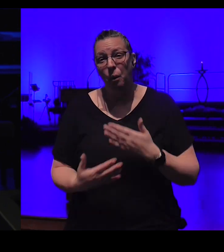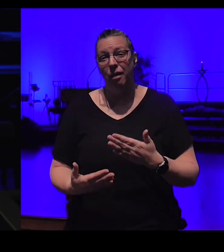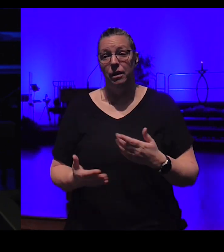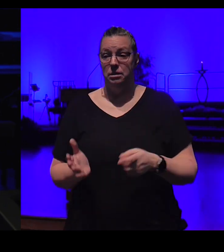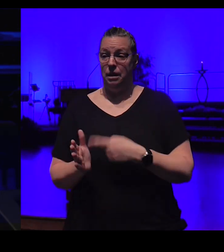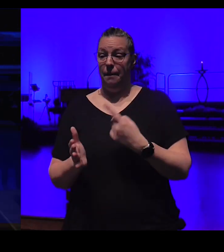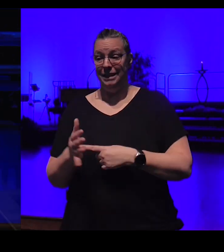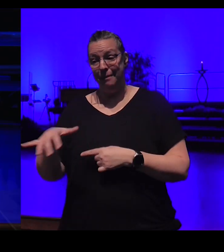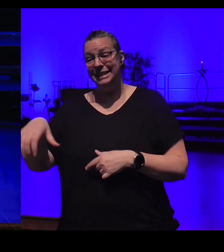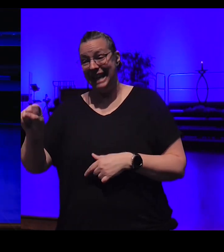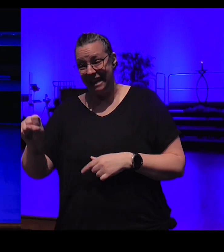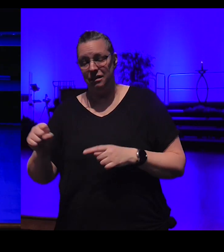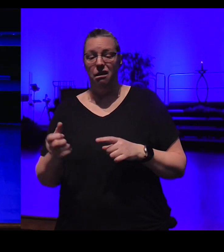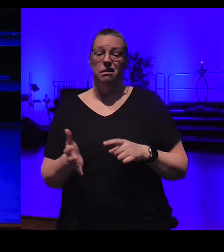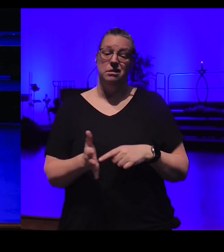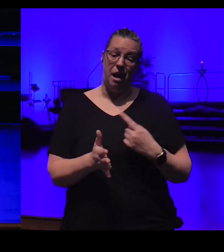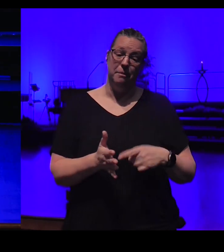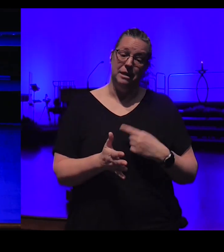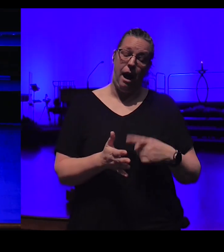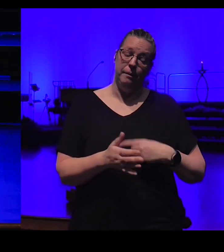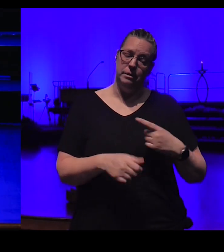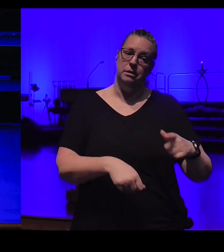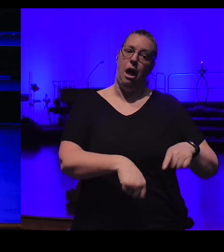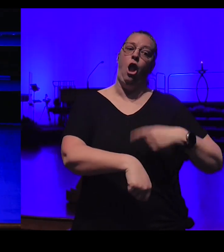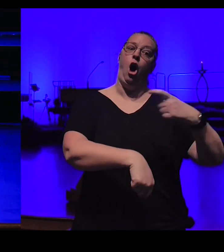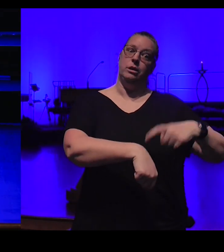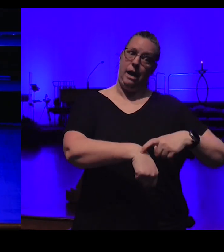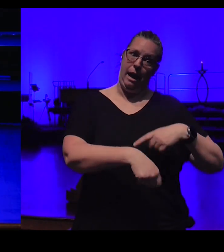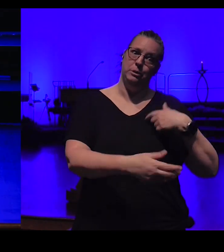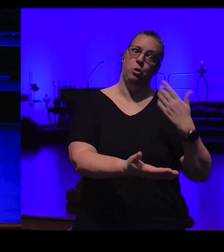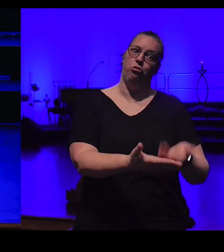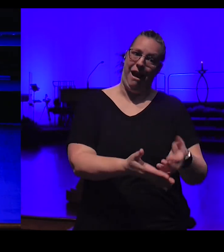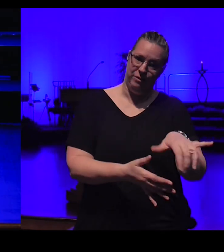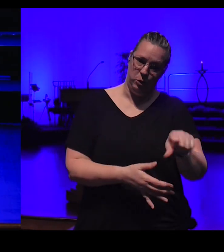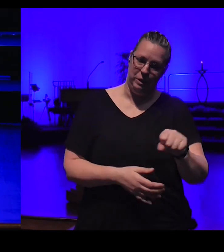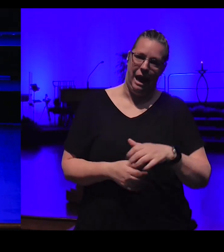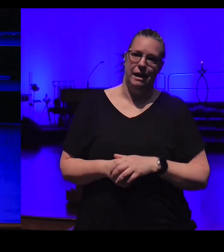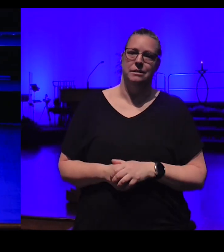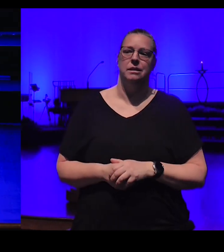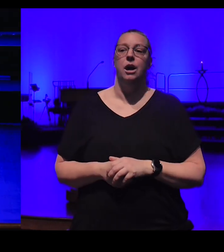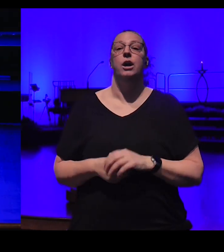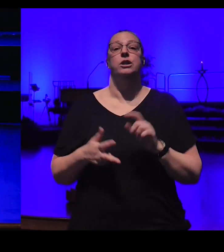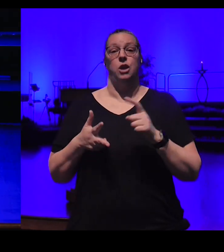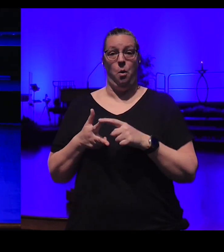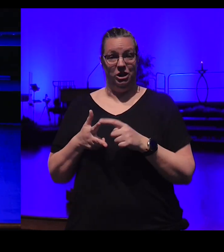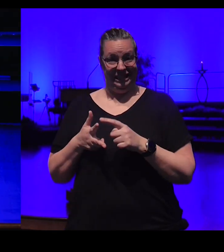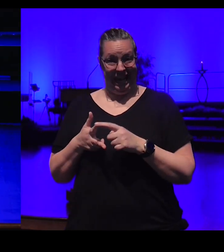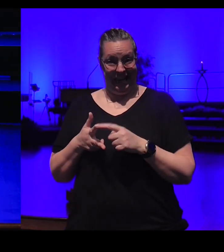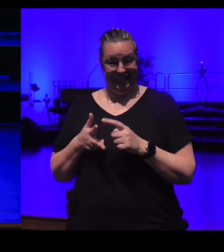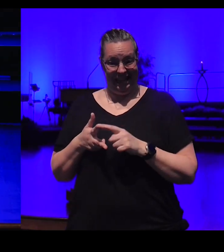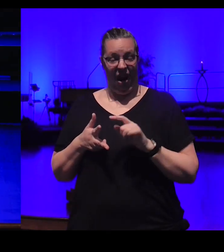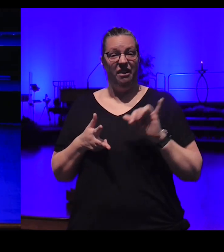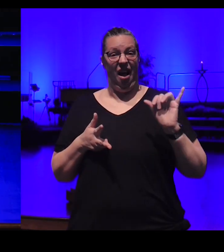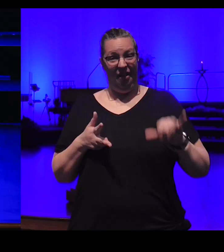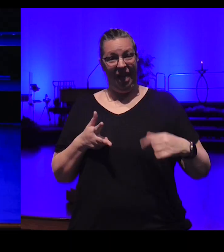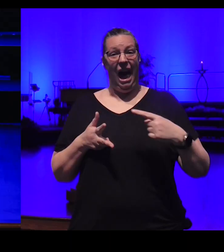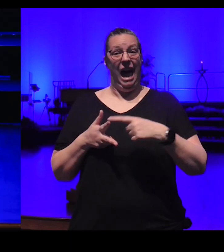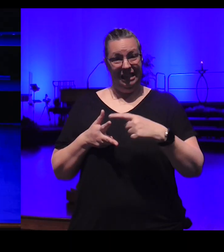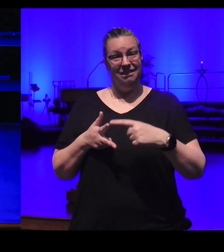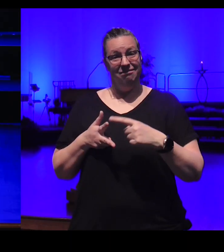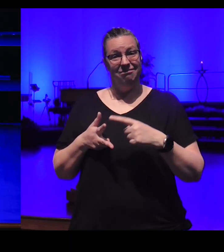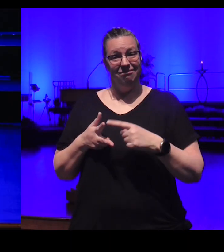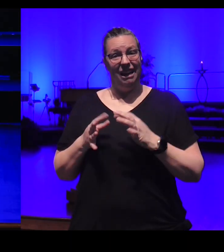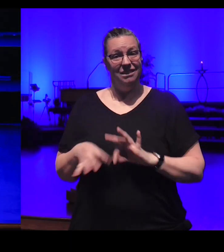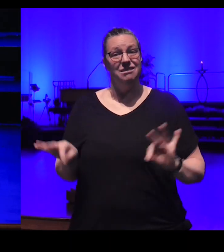some time to get to that answer of yes. And that brings us to our second consideration this morning, is that is the